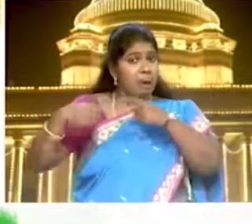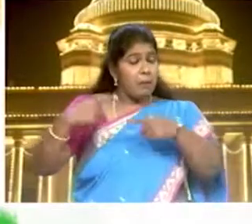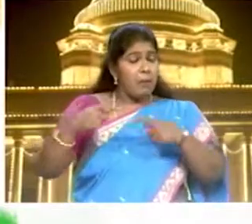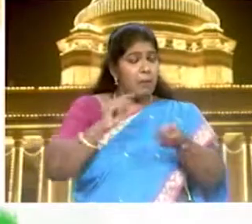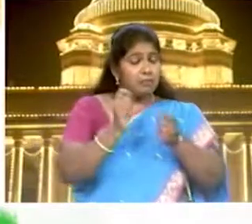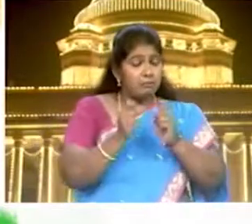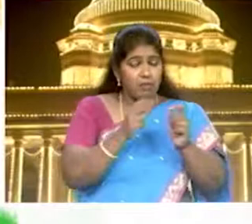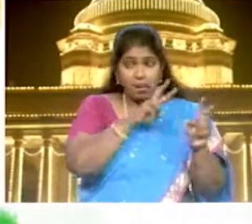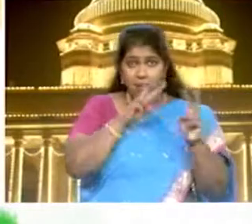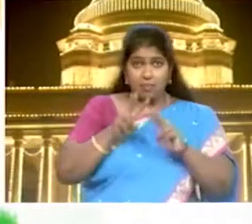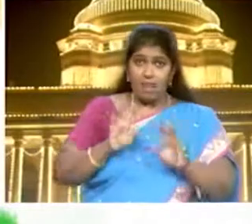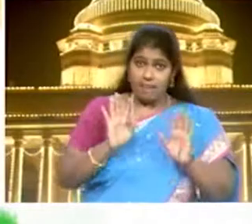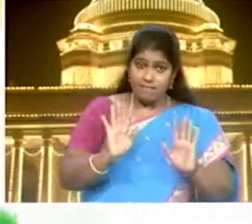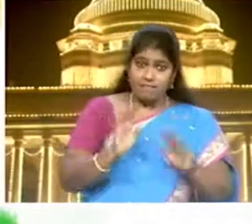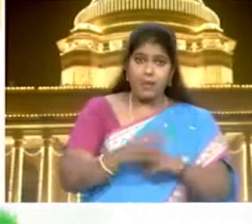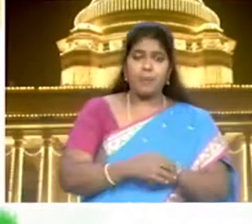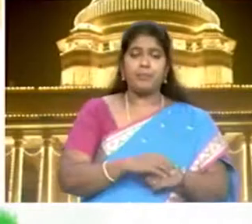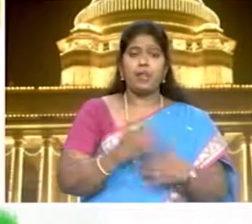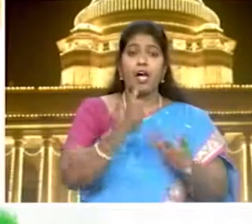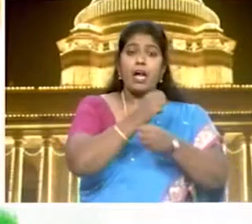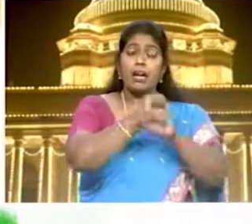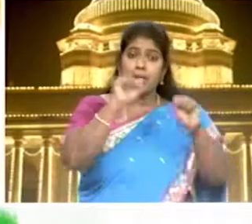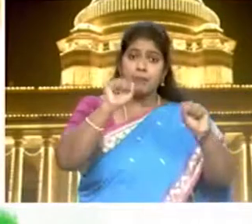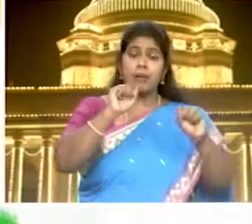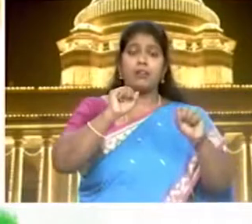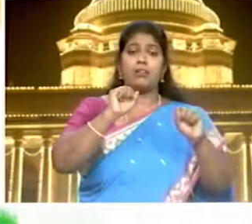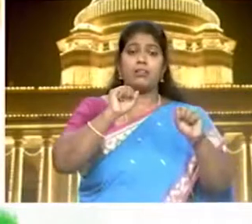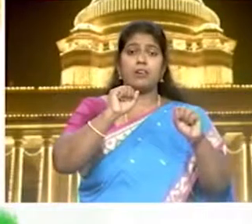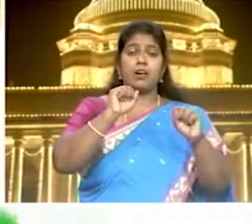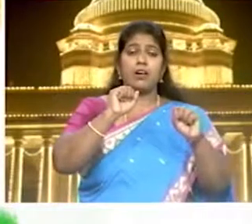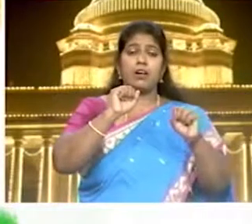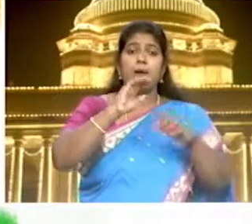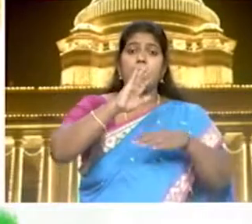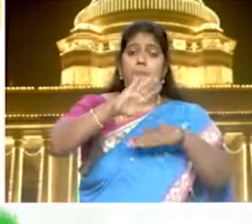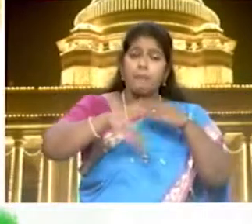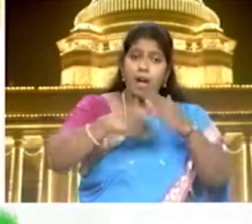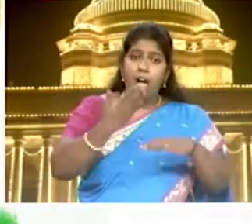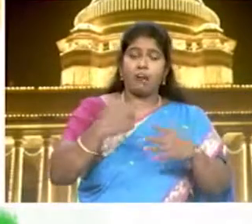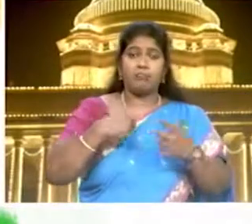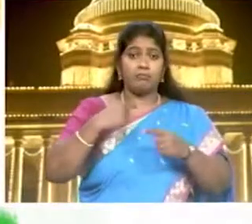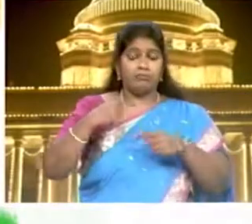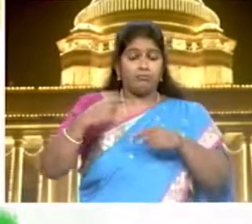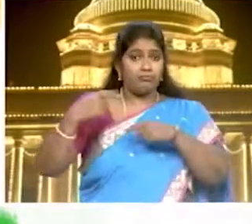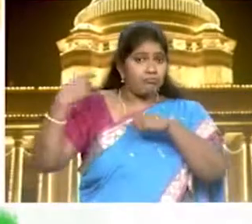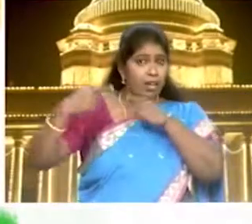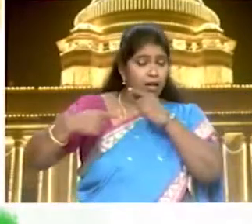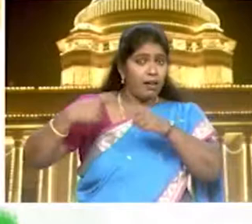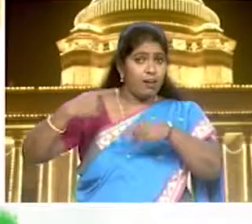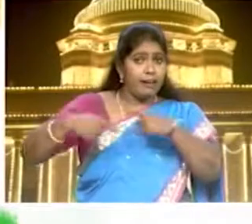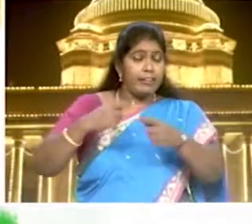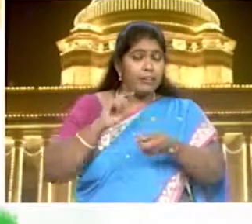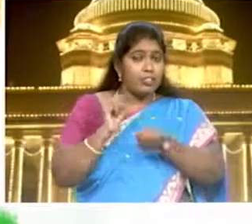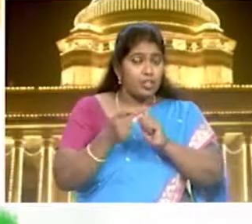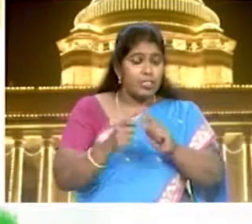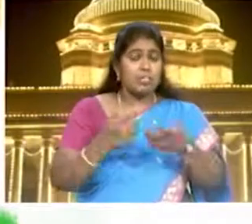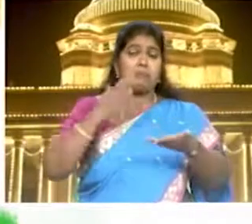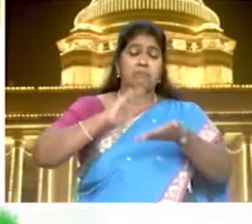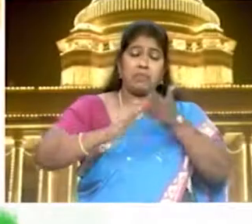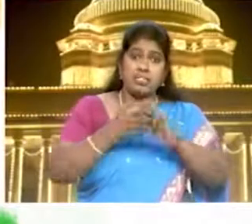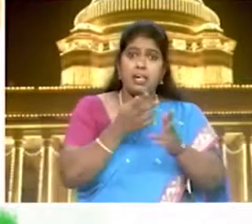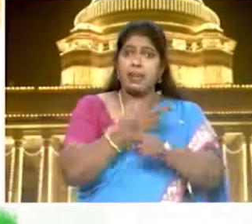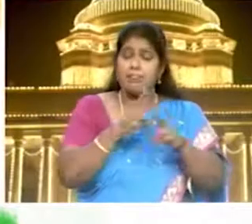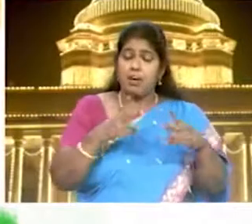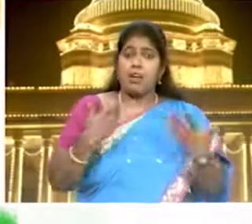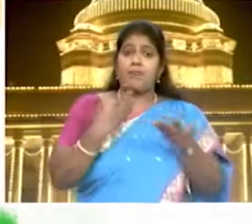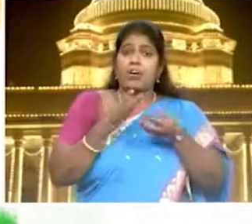after independence, all the generations have toiled hard, how we met great challenges, and